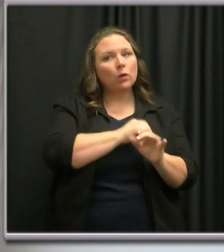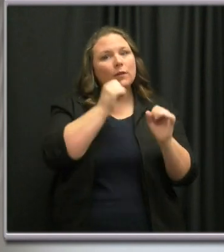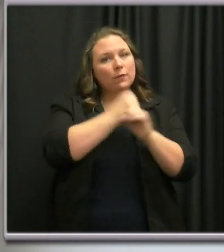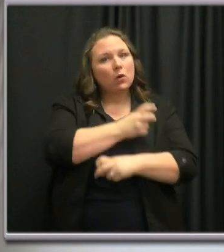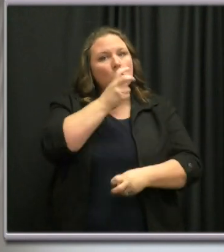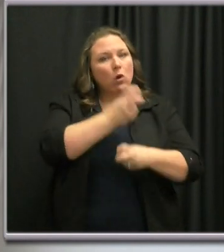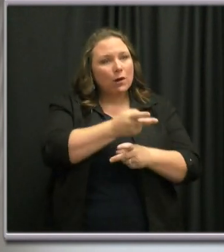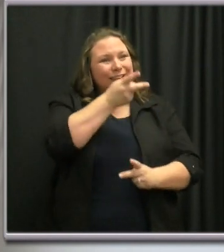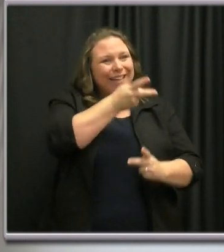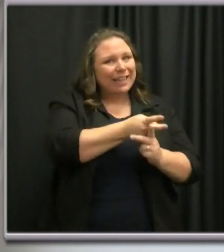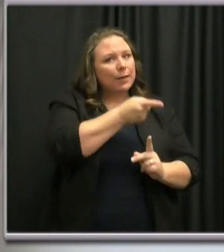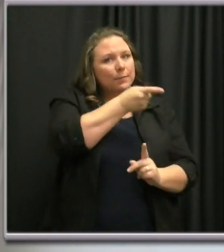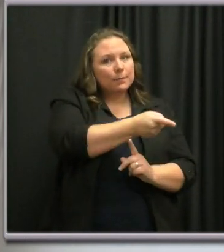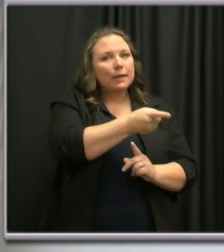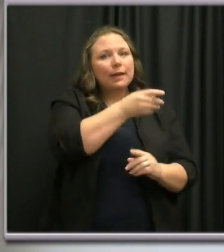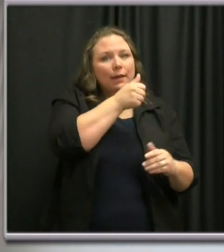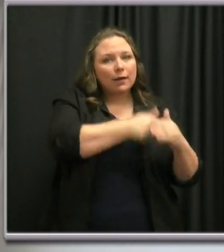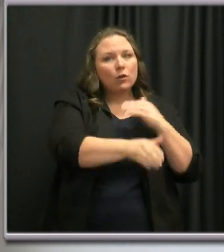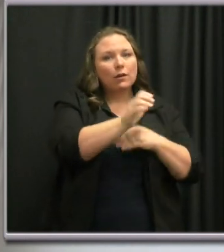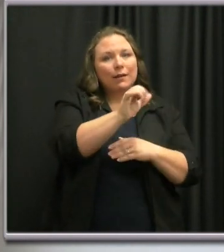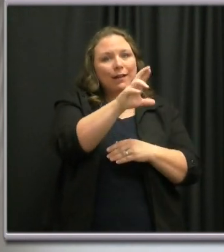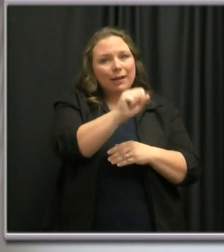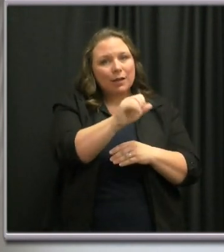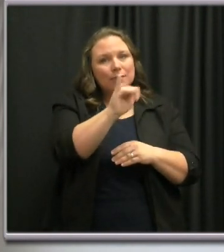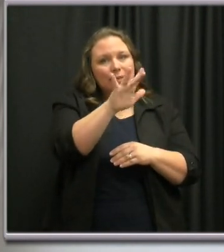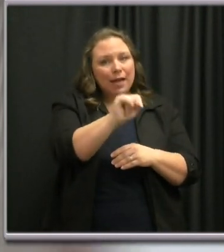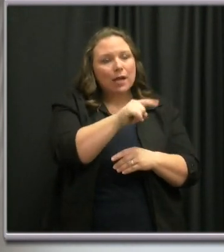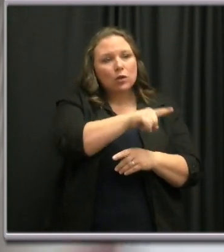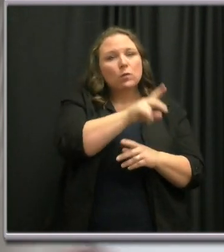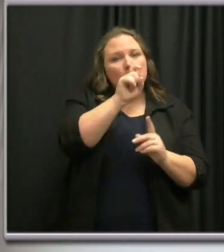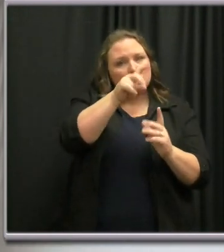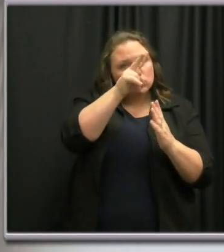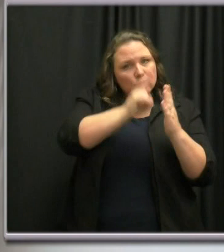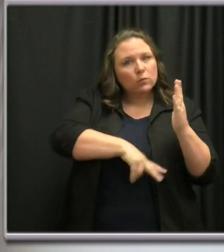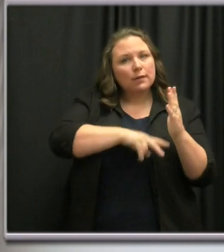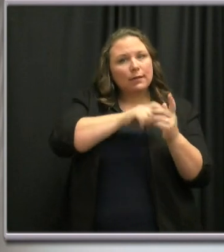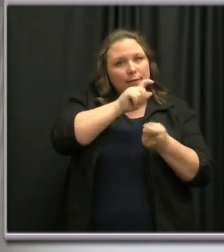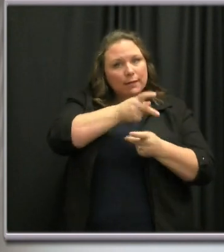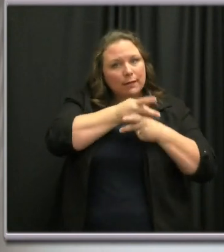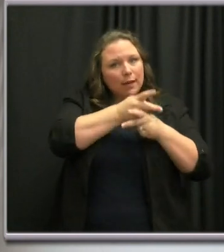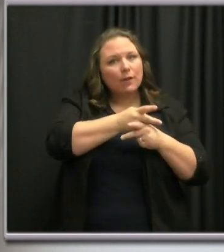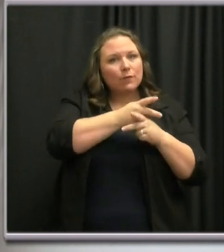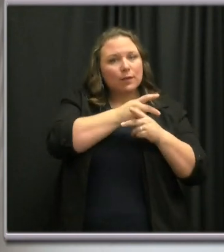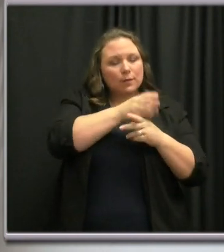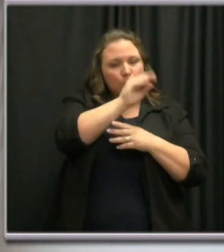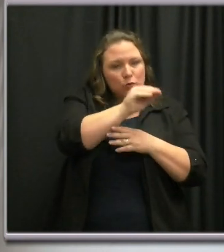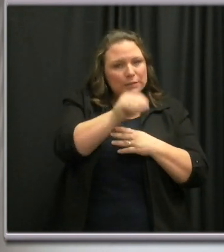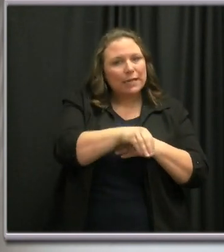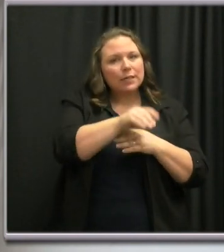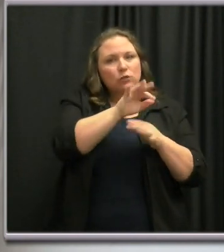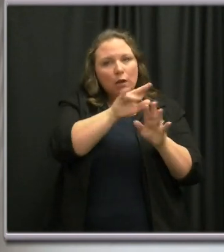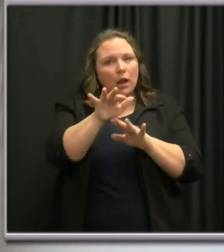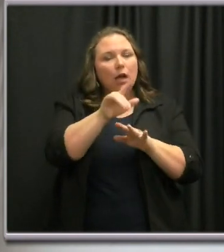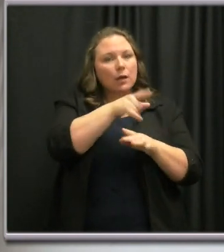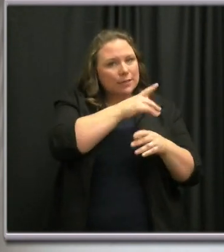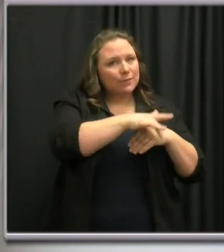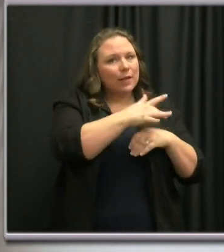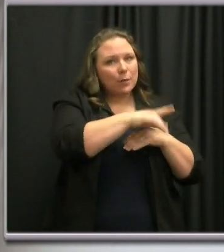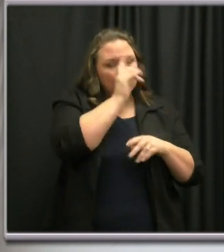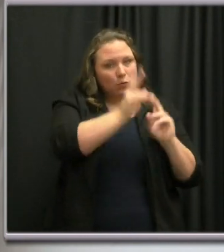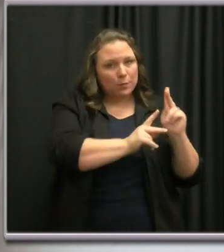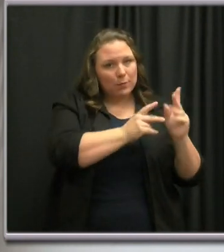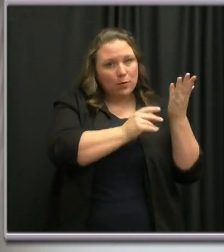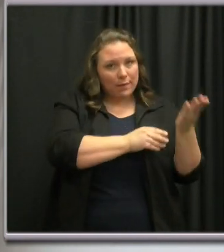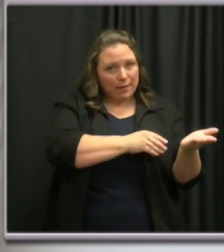and the CARES Act to get that in there. You do need to check on the stipulations of percentages, but it is available to you there.